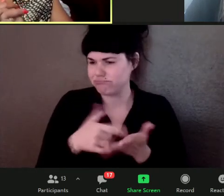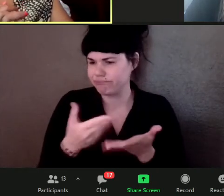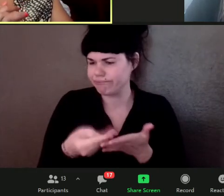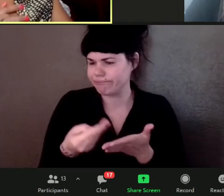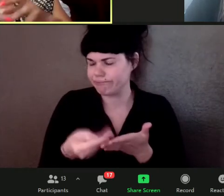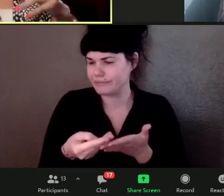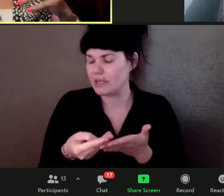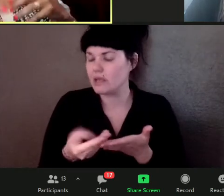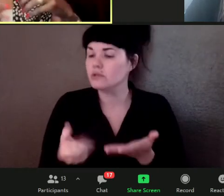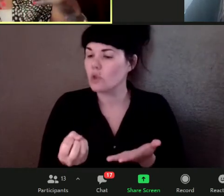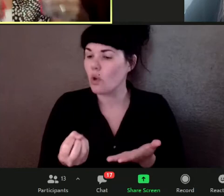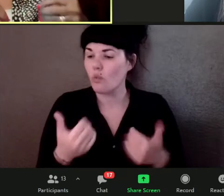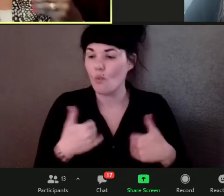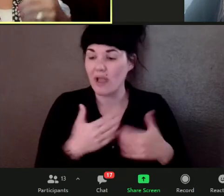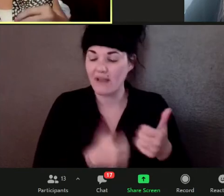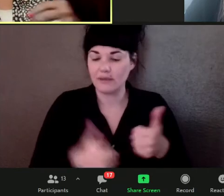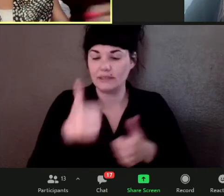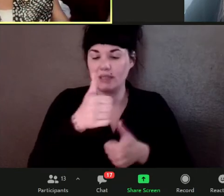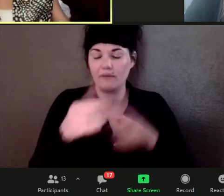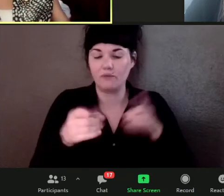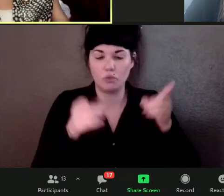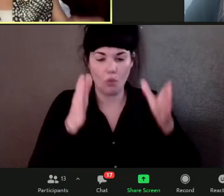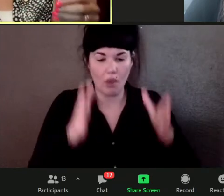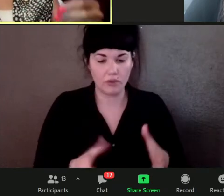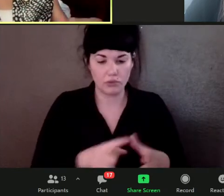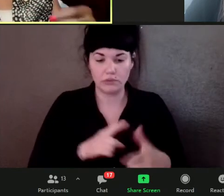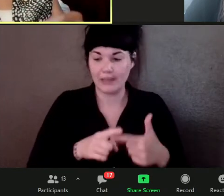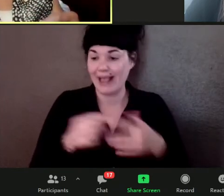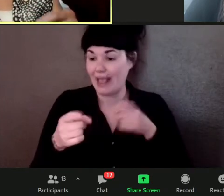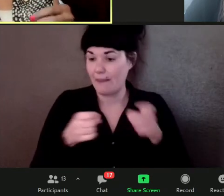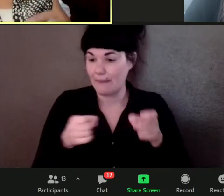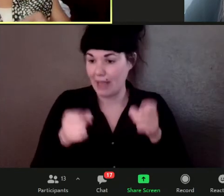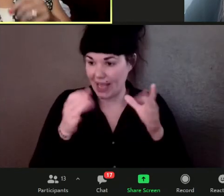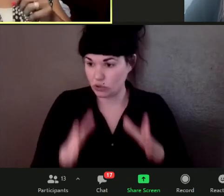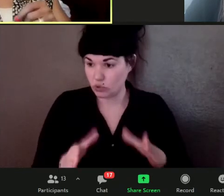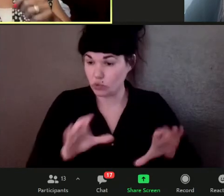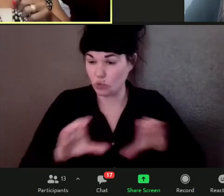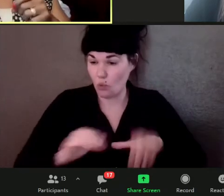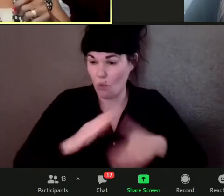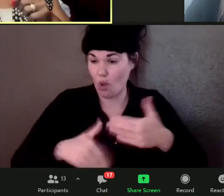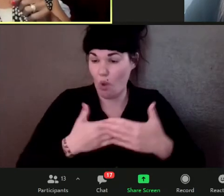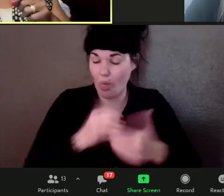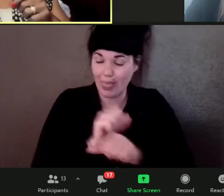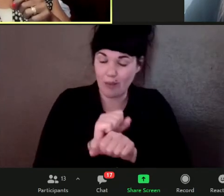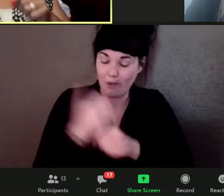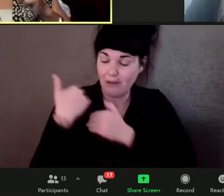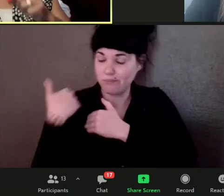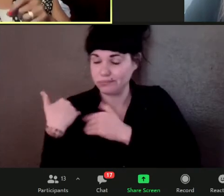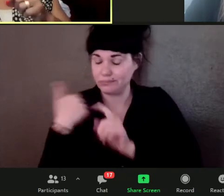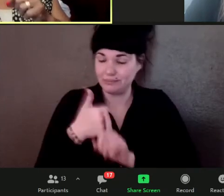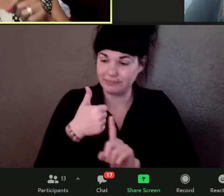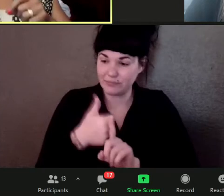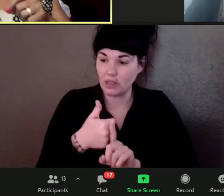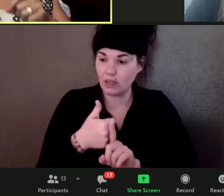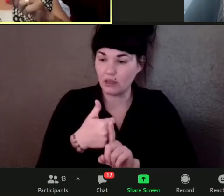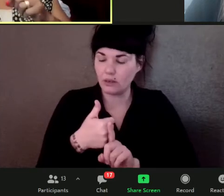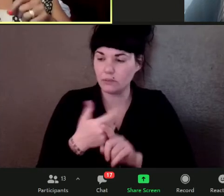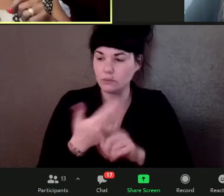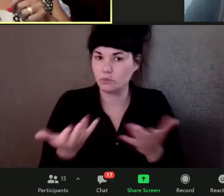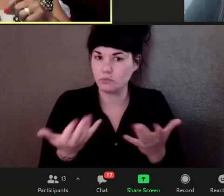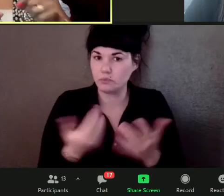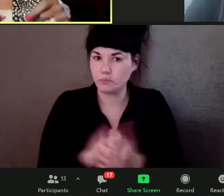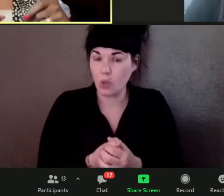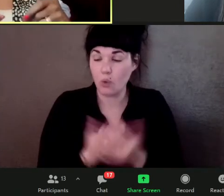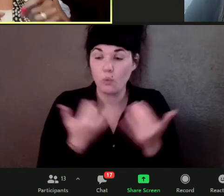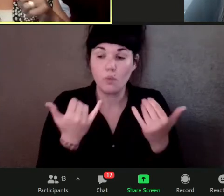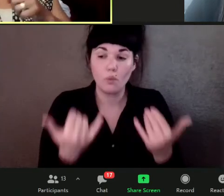managers who are doing that important work literally off the side of their desk as well. Where do folks go right now,